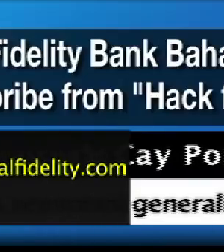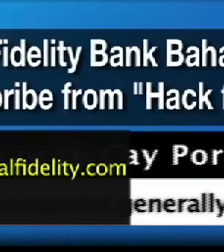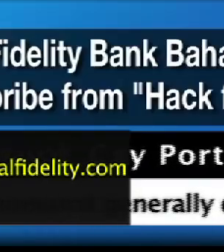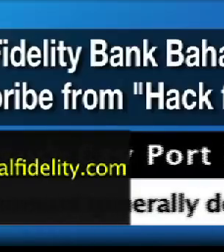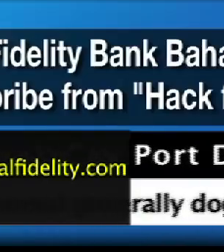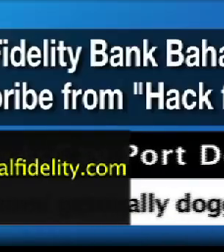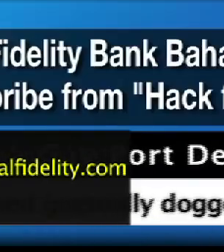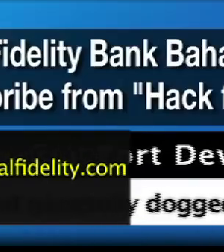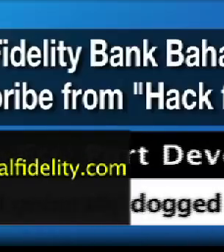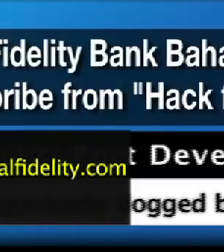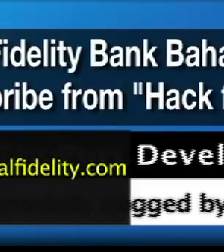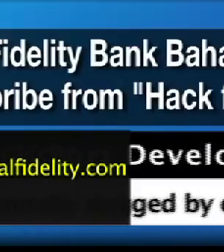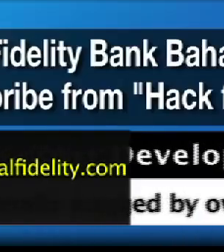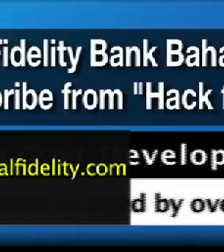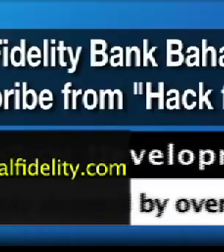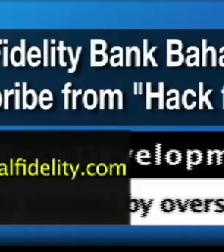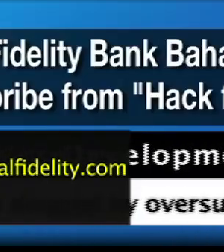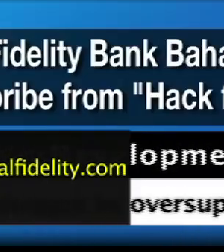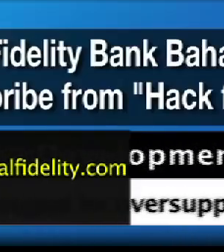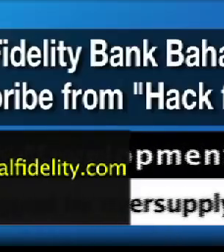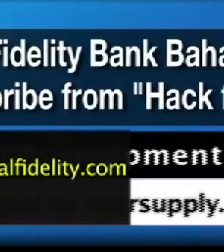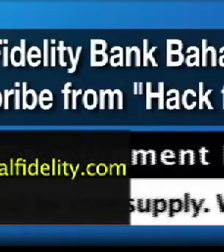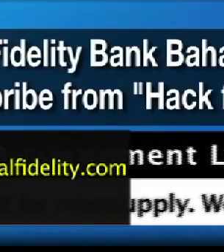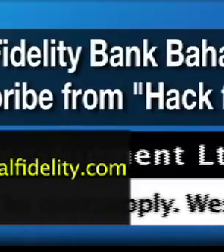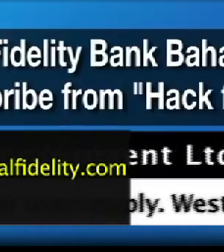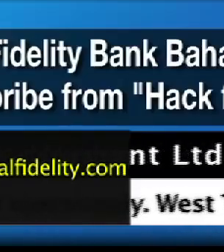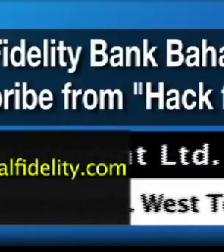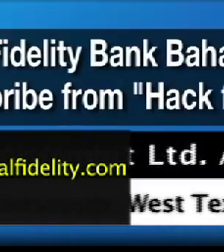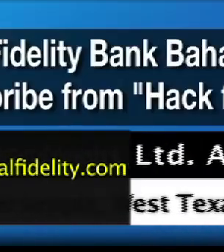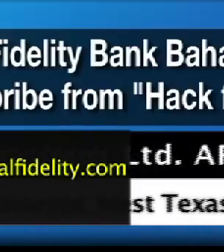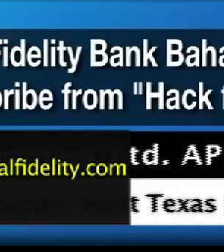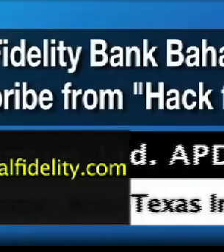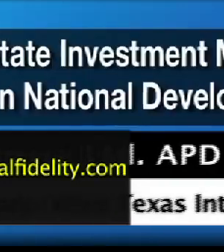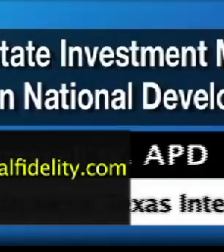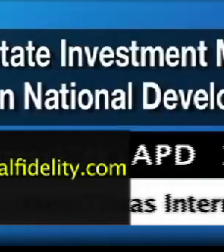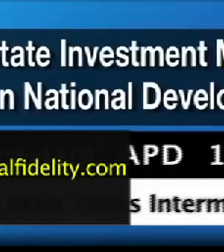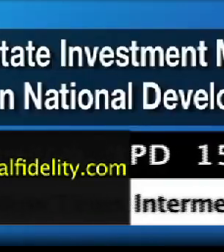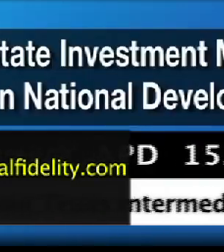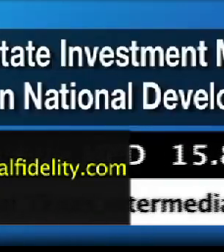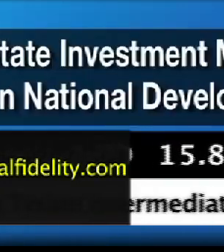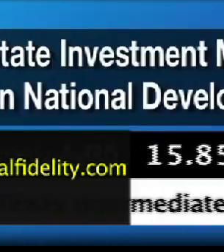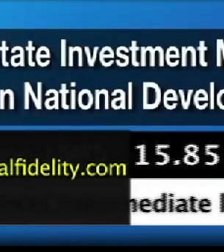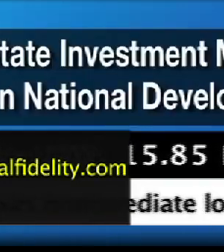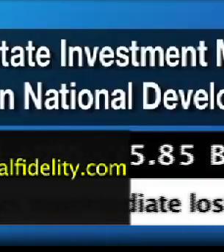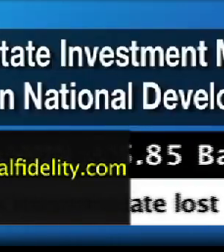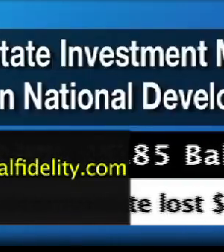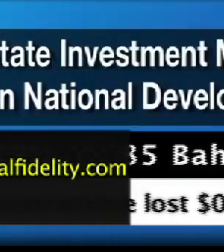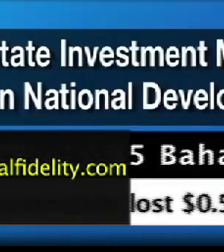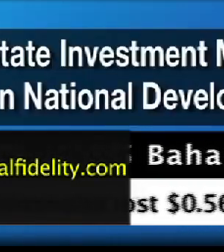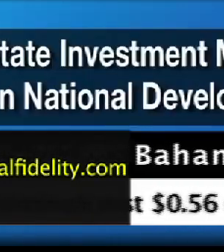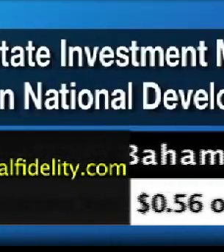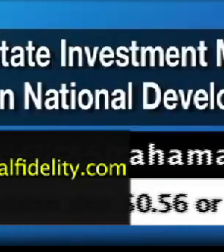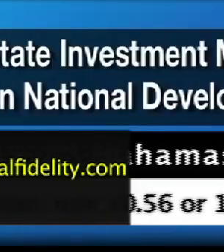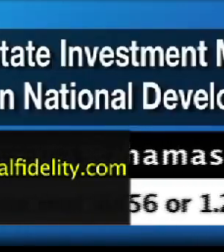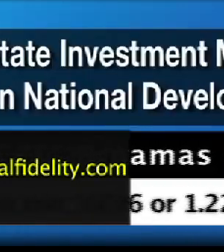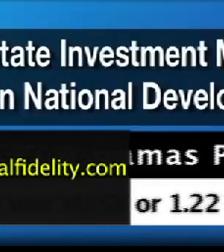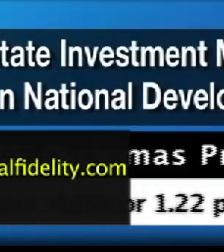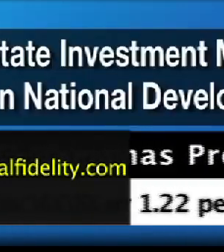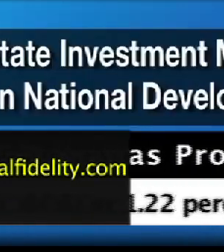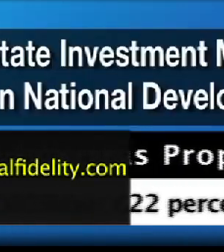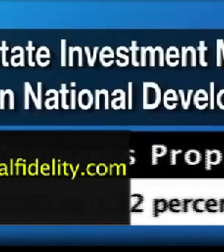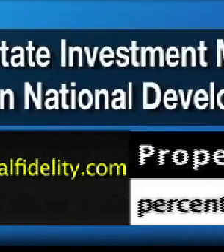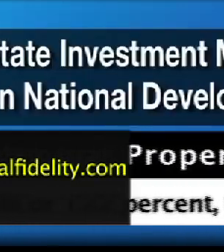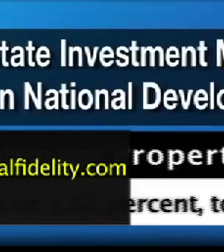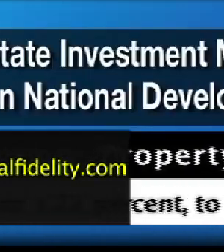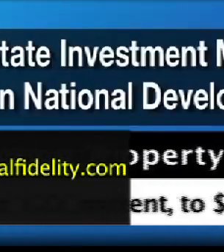of any doubt. The matter has been reported to law enforcement officials. In other business news this Monday, Minister of State for Investments, the